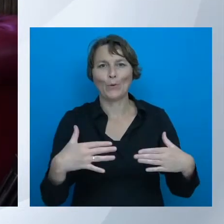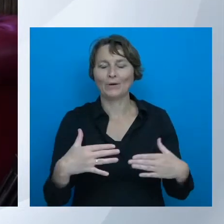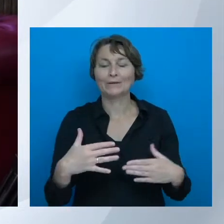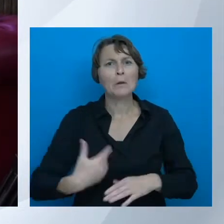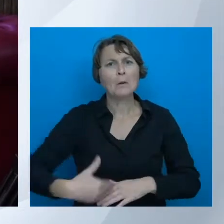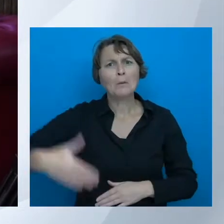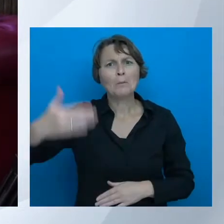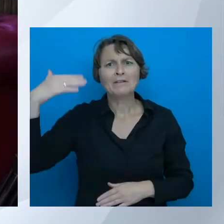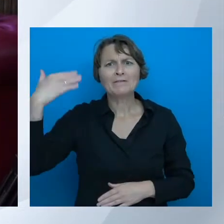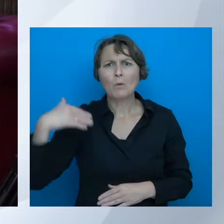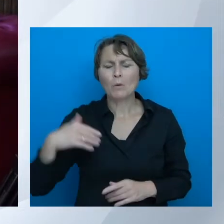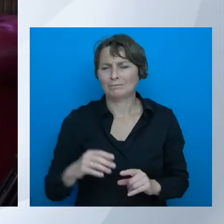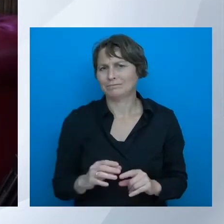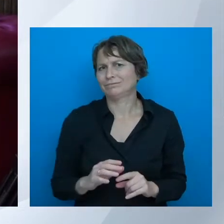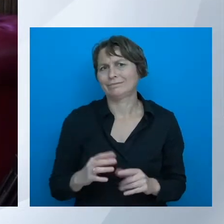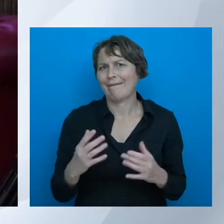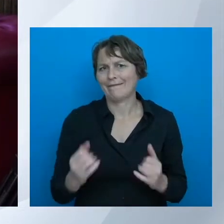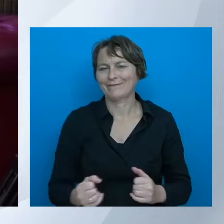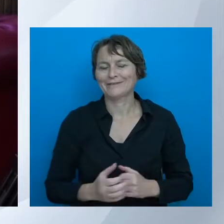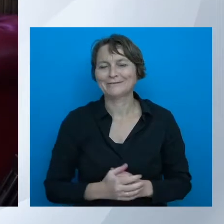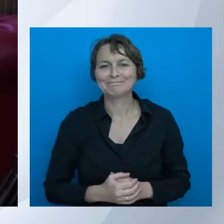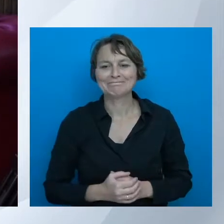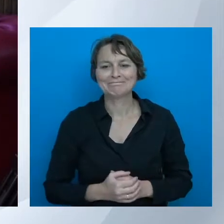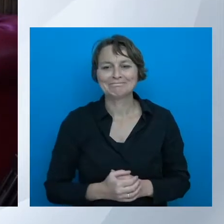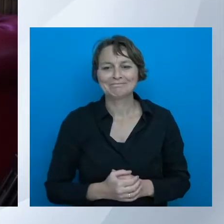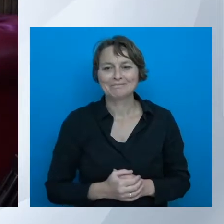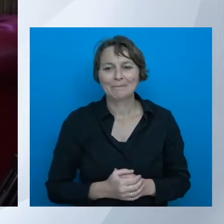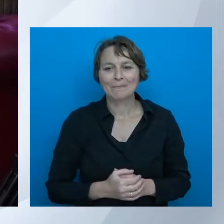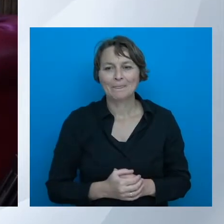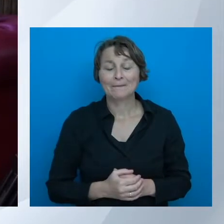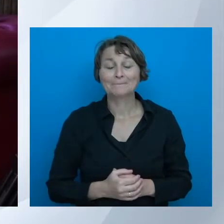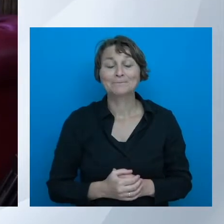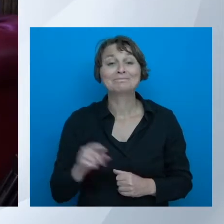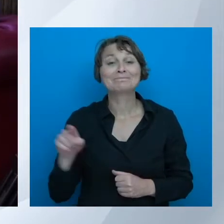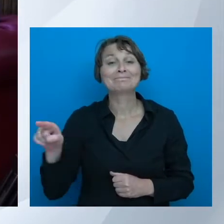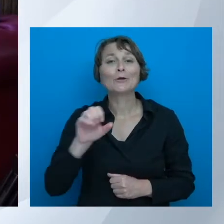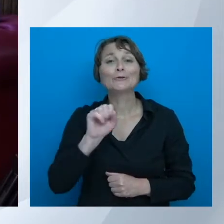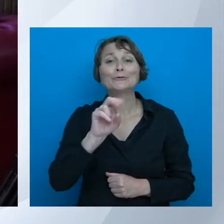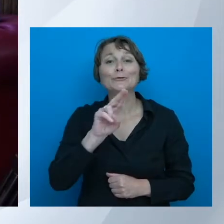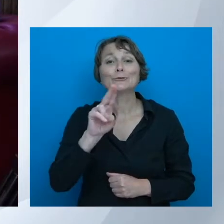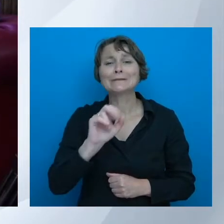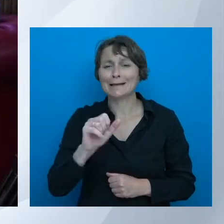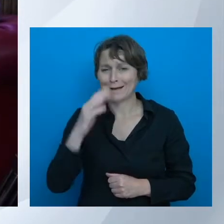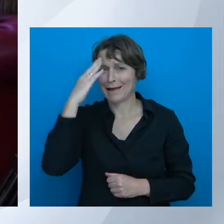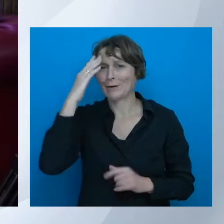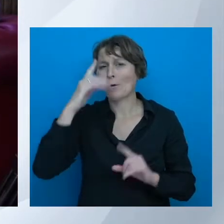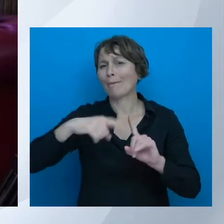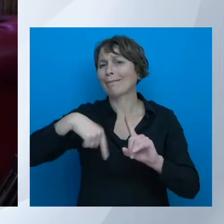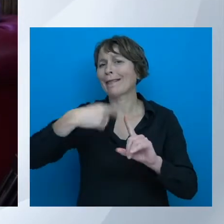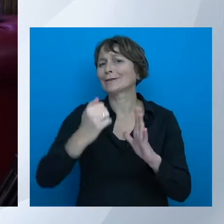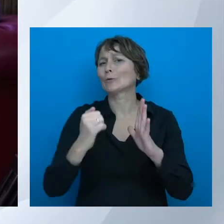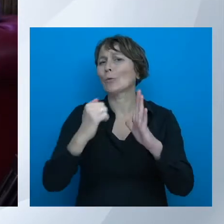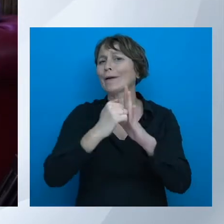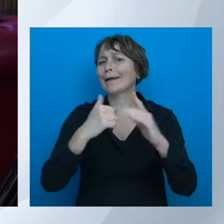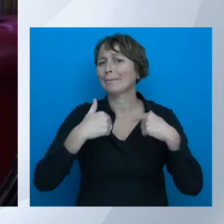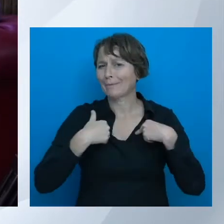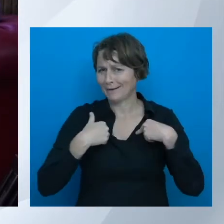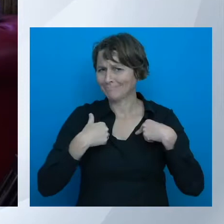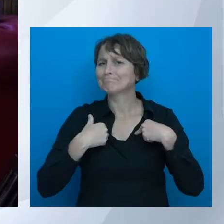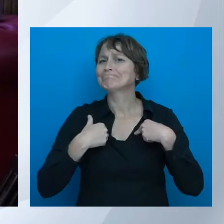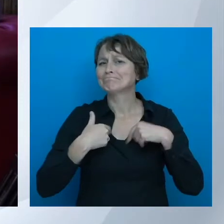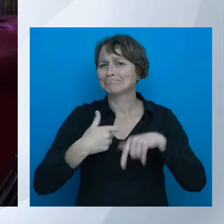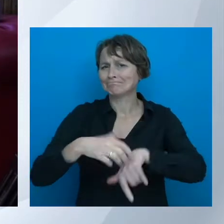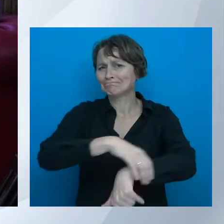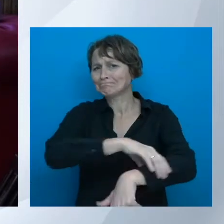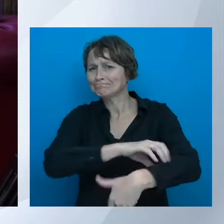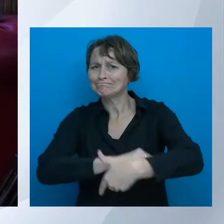quite convincing. I think I know what I'm going to do next weekend. It's not that hard. There are plugins that actually help